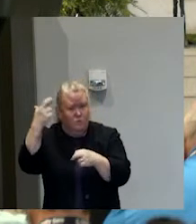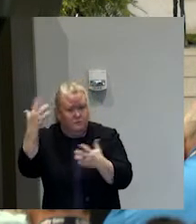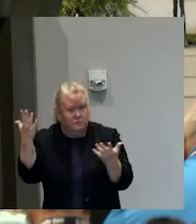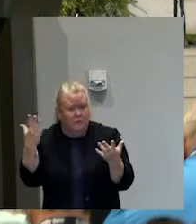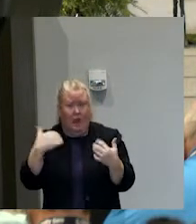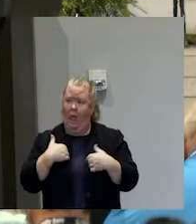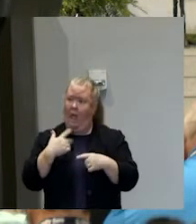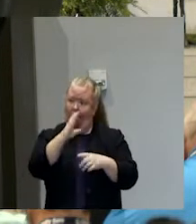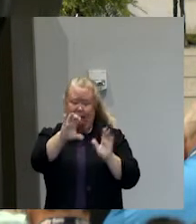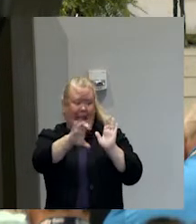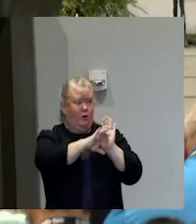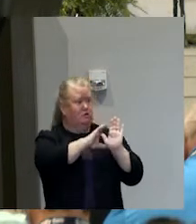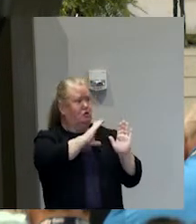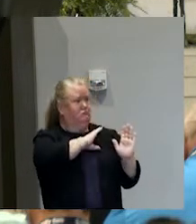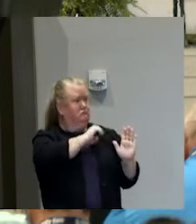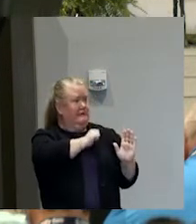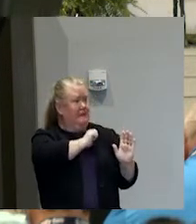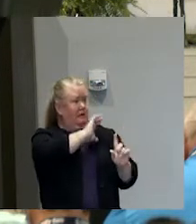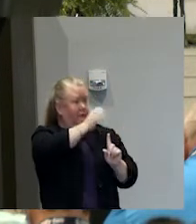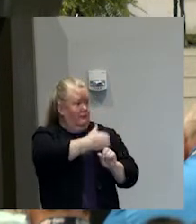regular character on it. It's just,